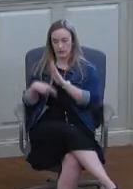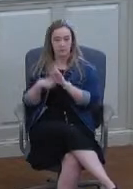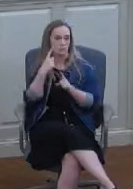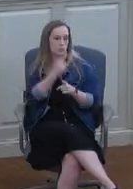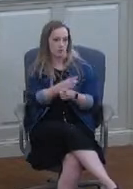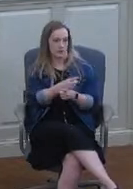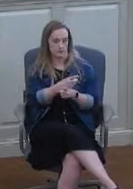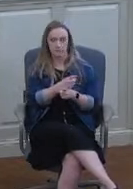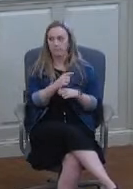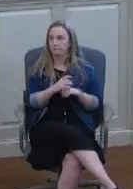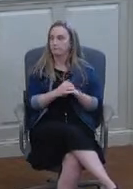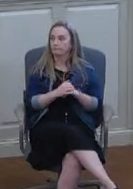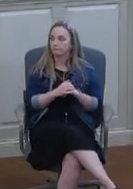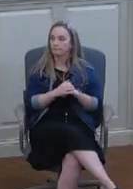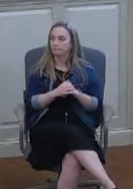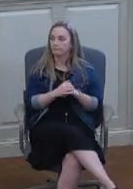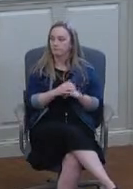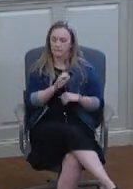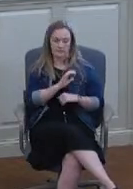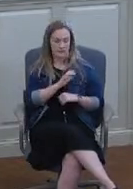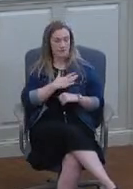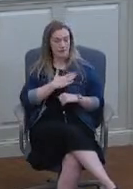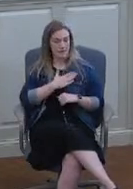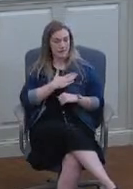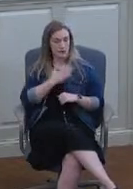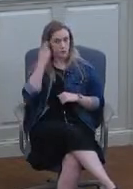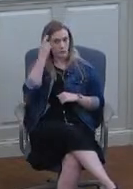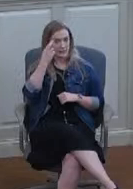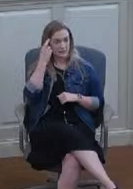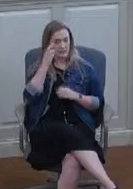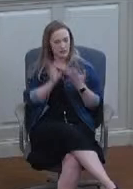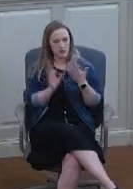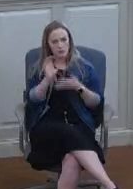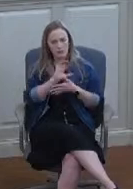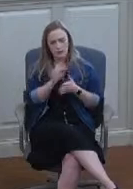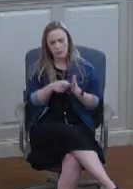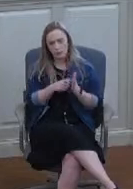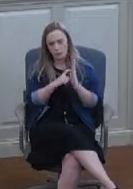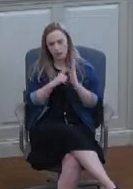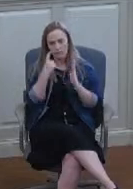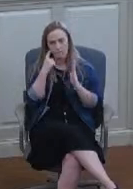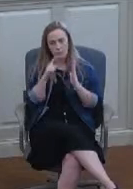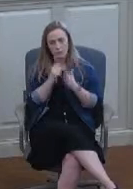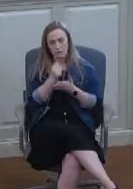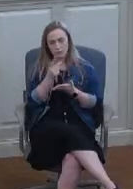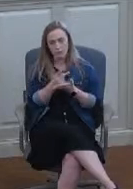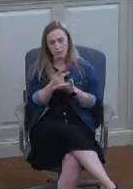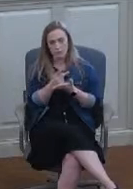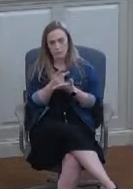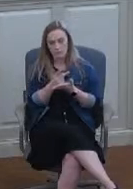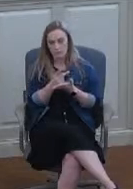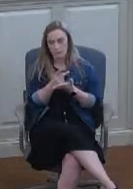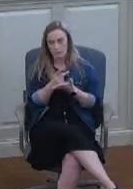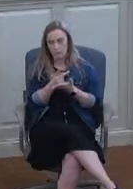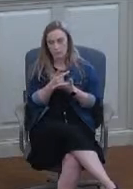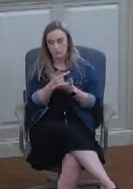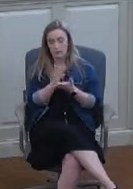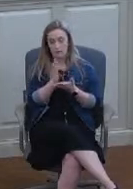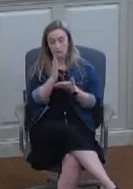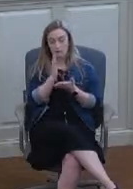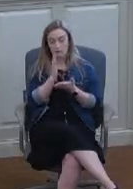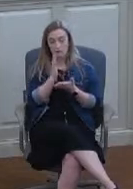a, sort of my reasoning is the criteria required for approval of a future